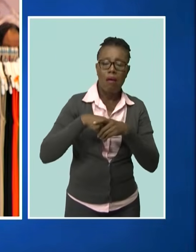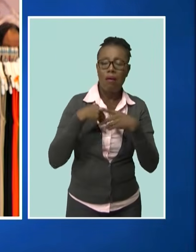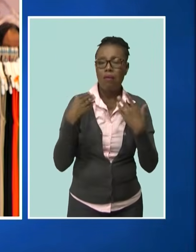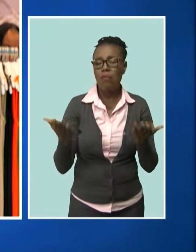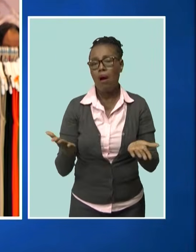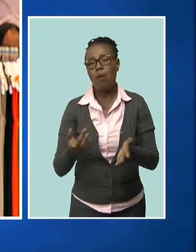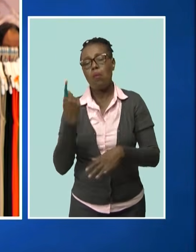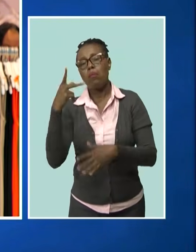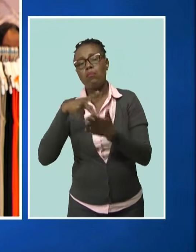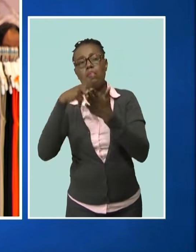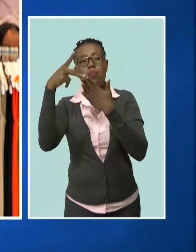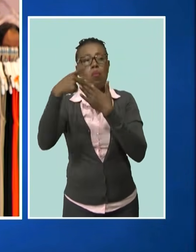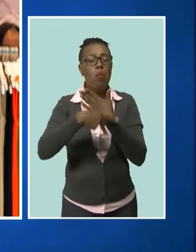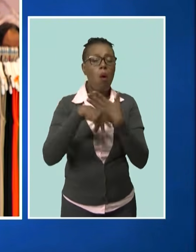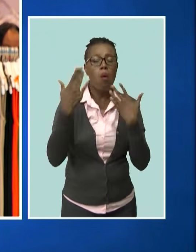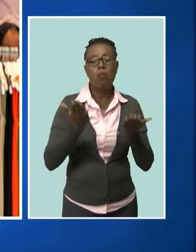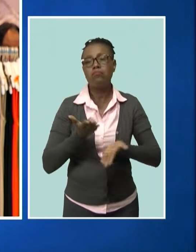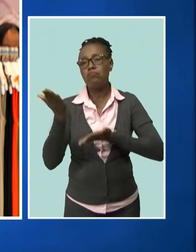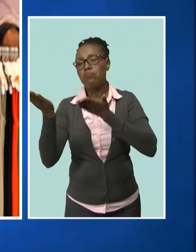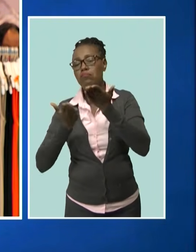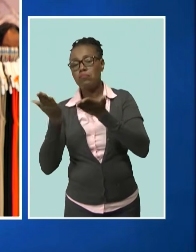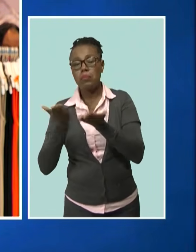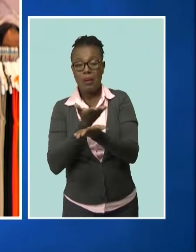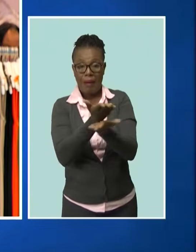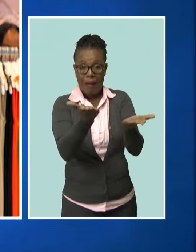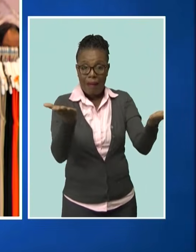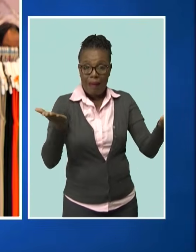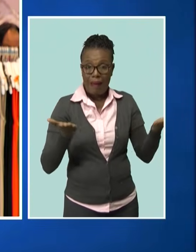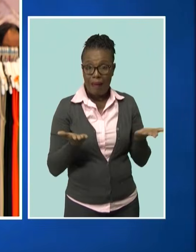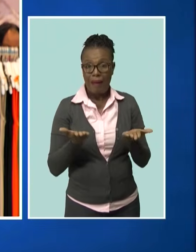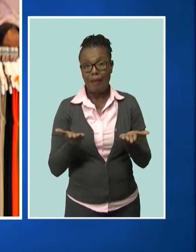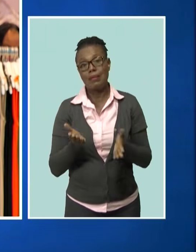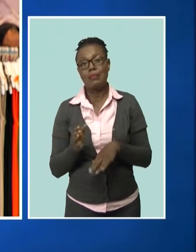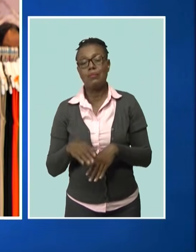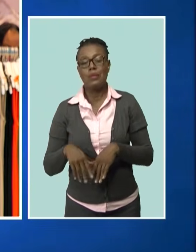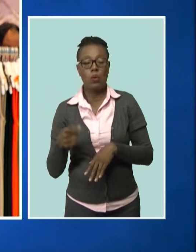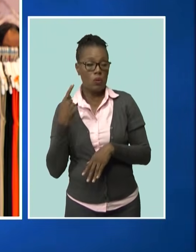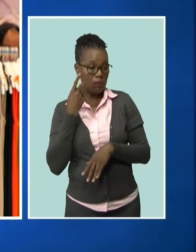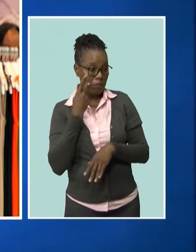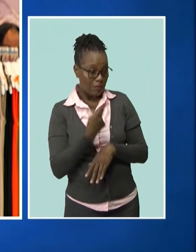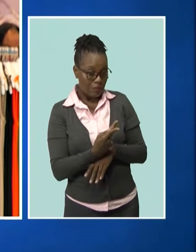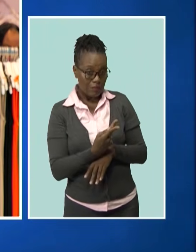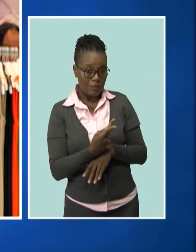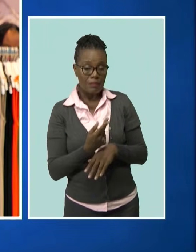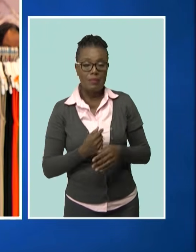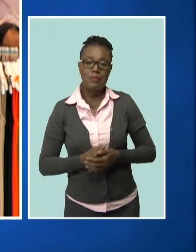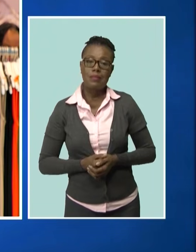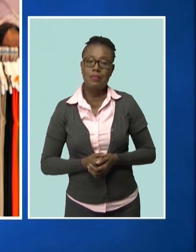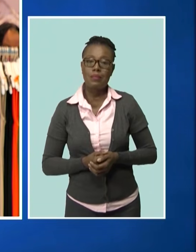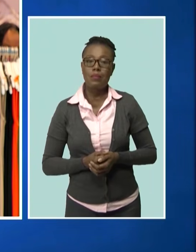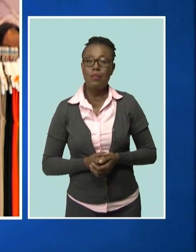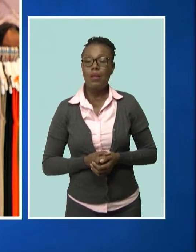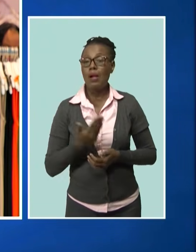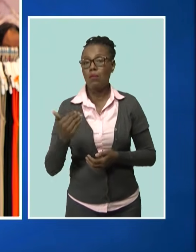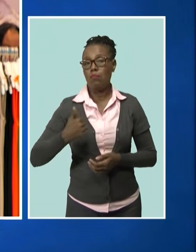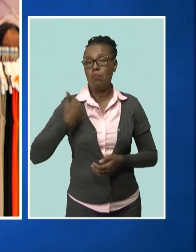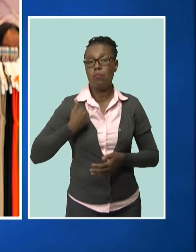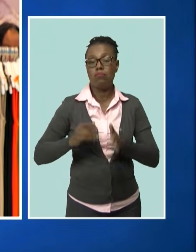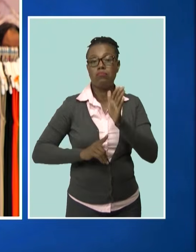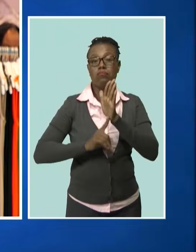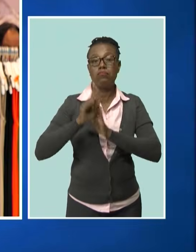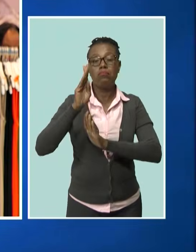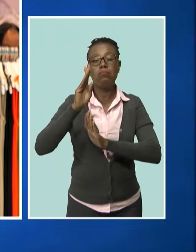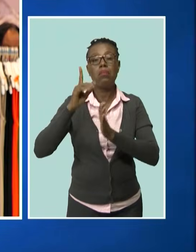one of the programs which are displayed here on to my right. The Youth Development